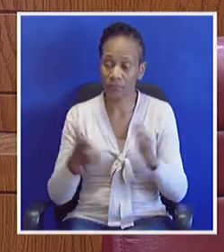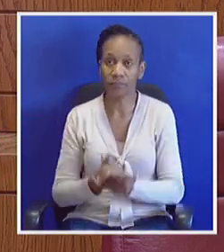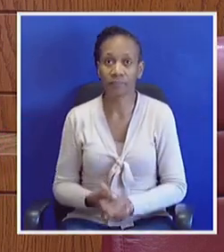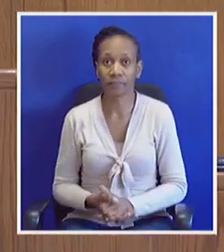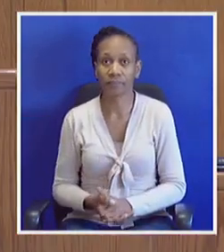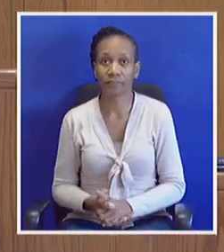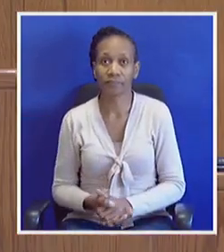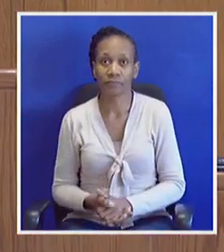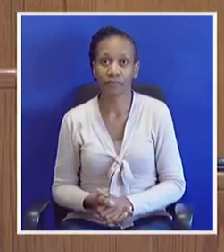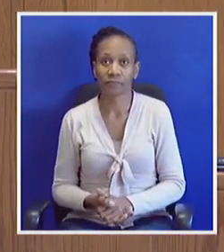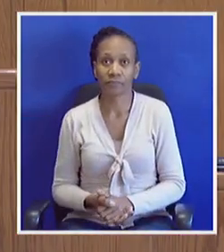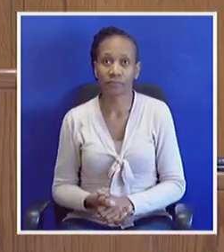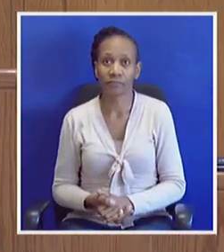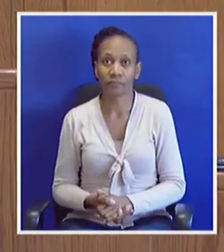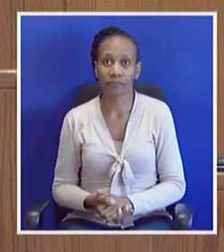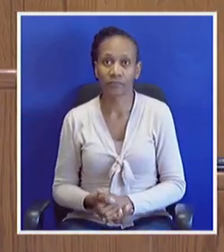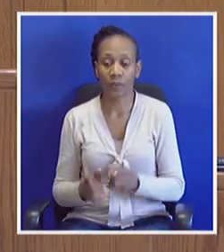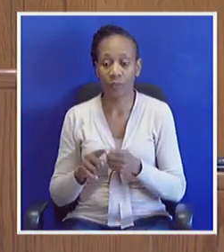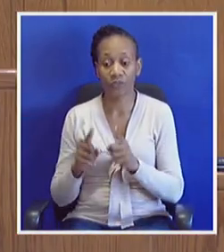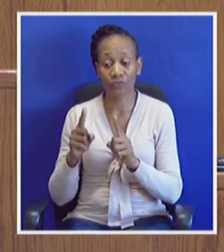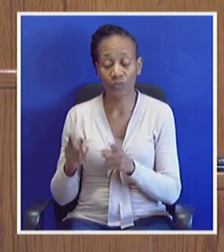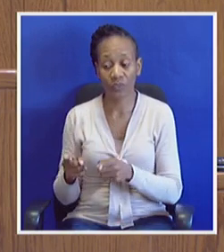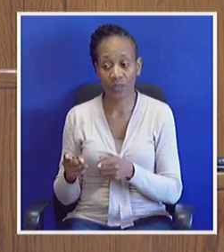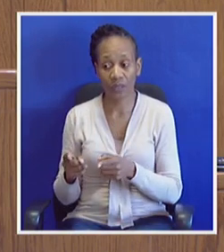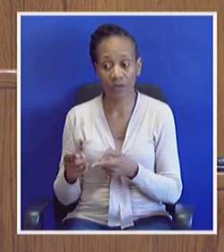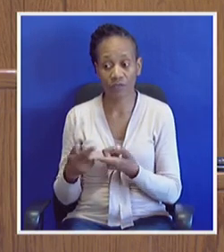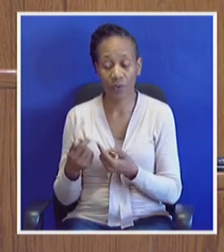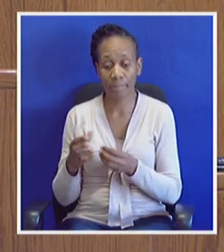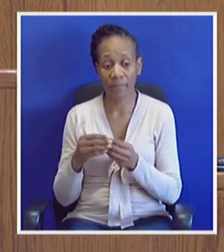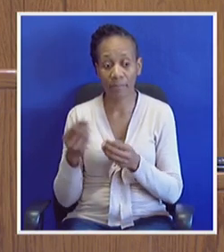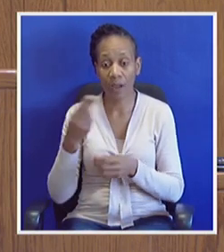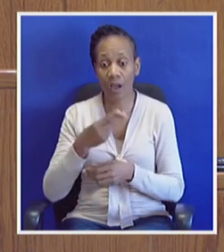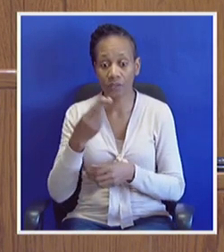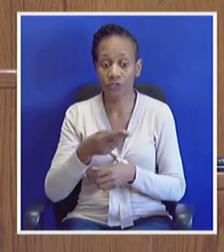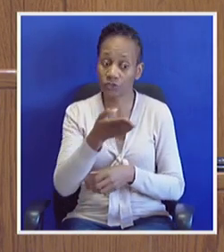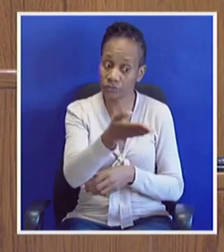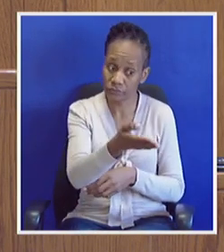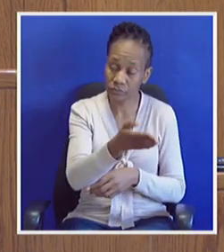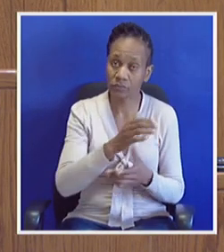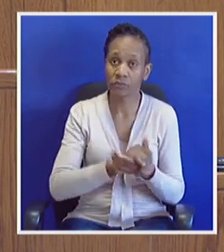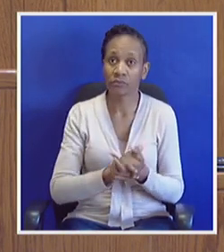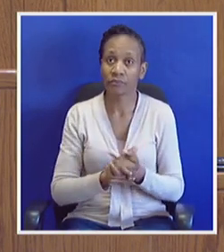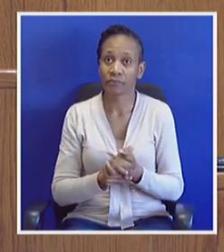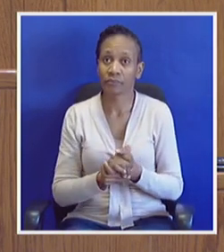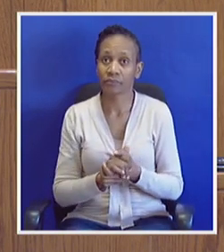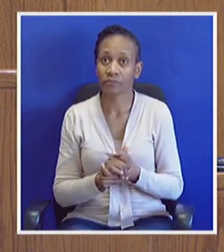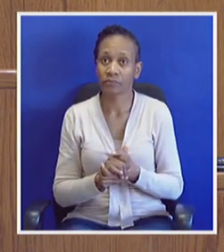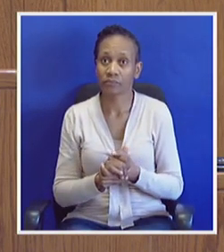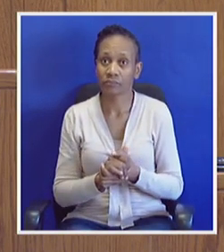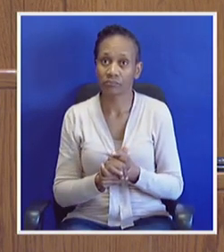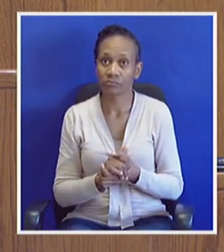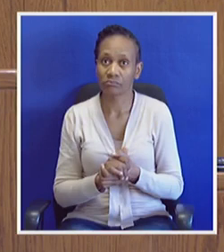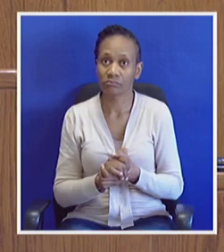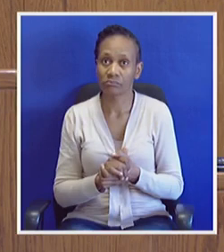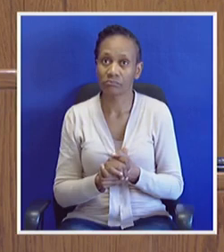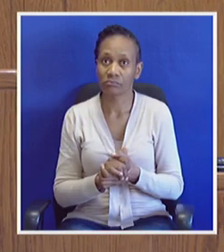the point of order which Honorable Hutting is bringing to my attention is being